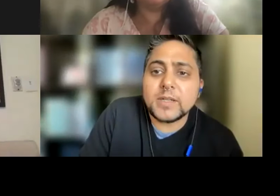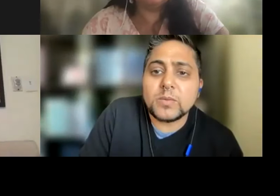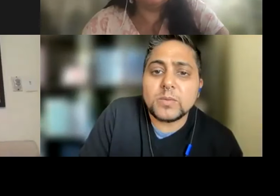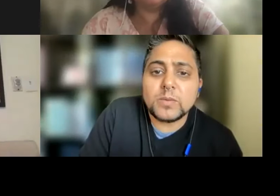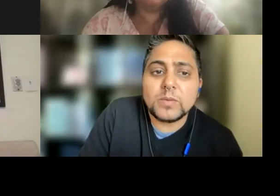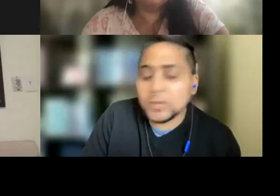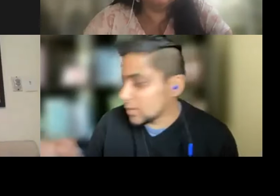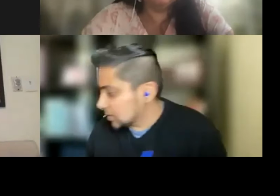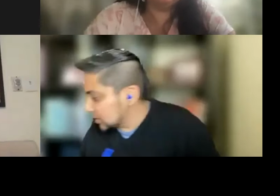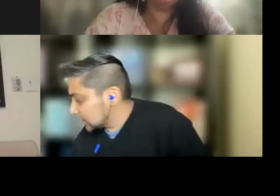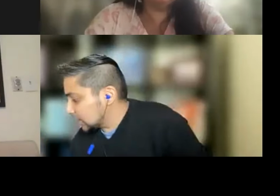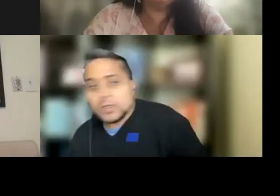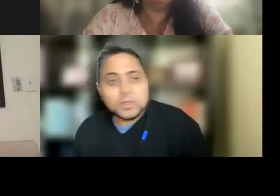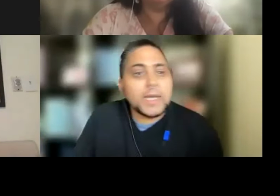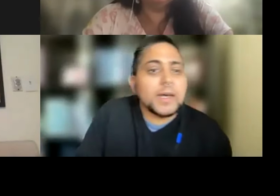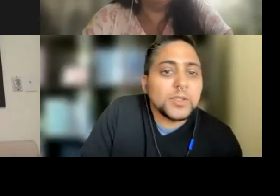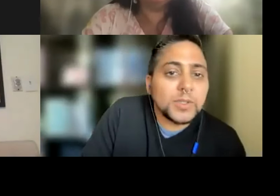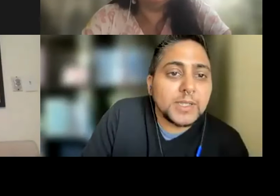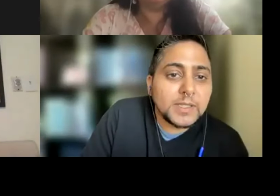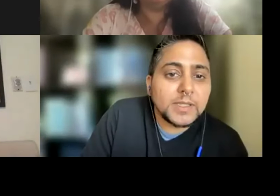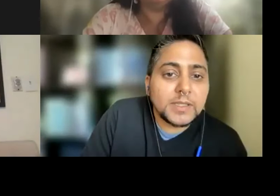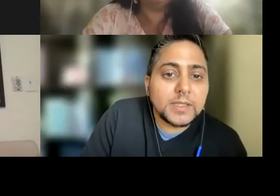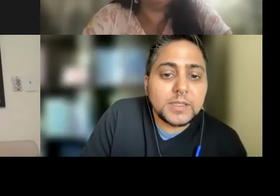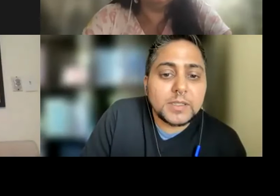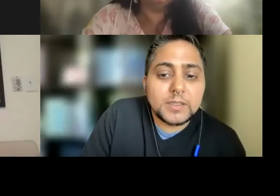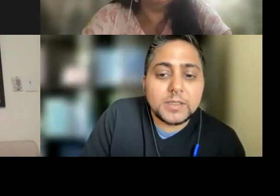Right, because there weren't very many people. Yeah, totally. Like